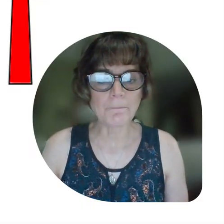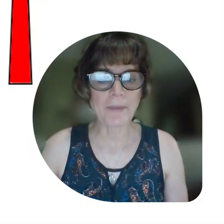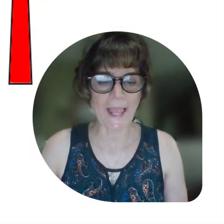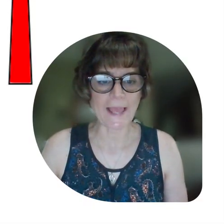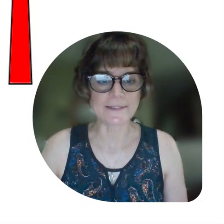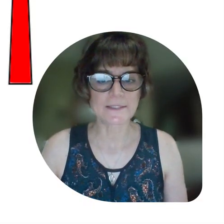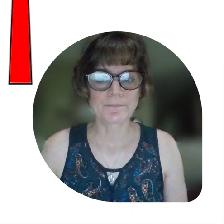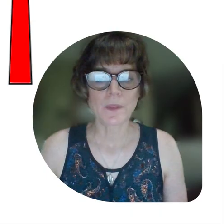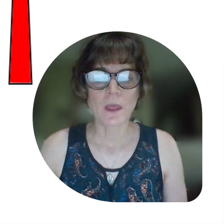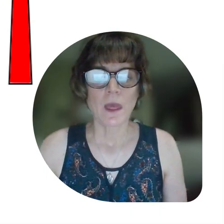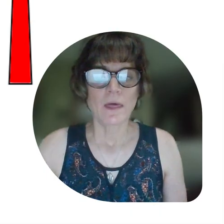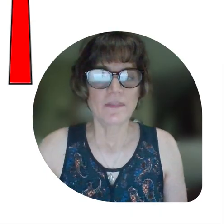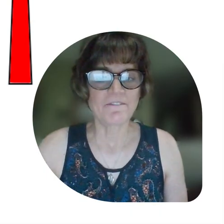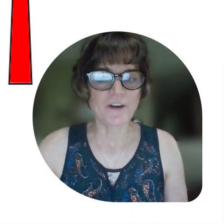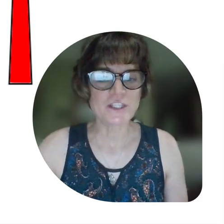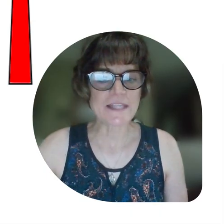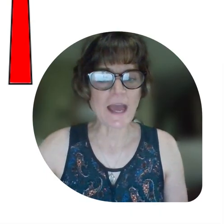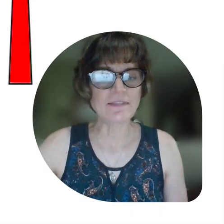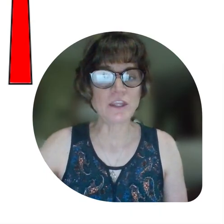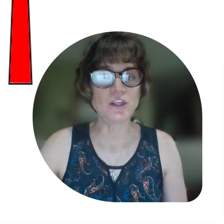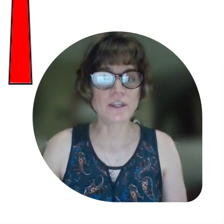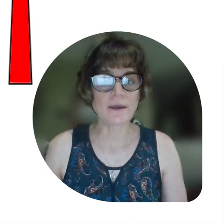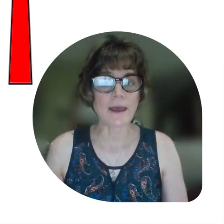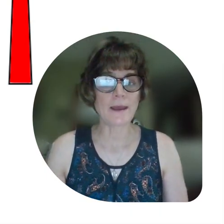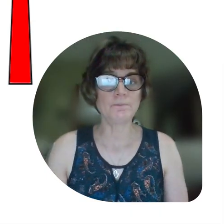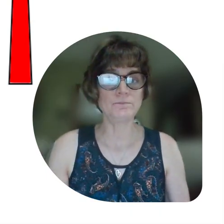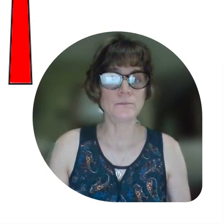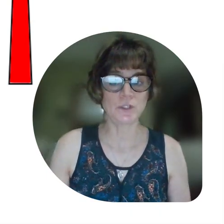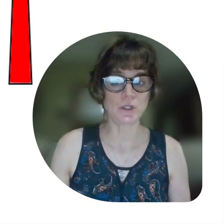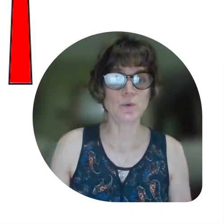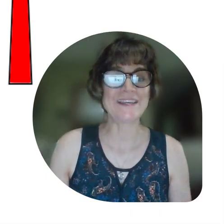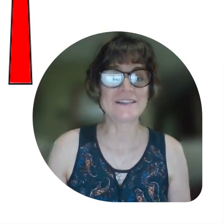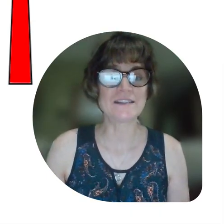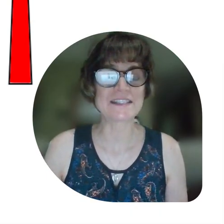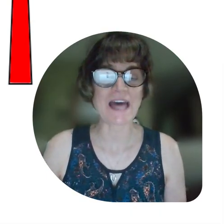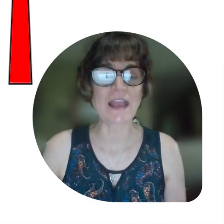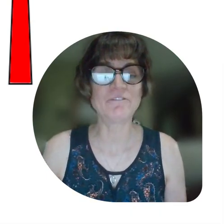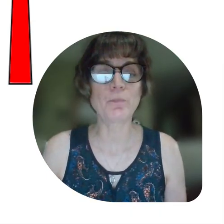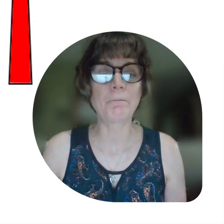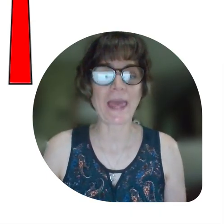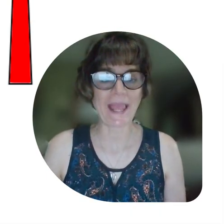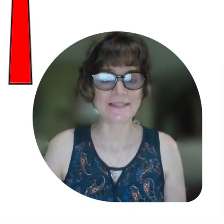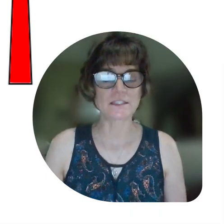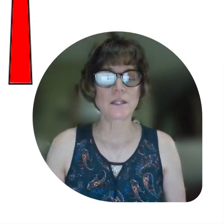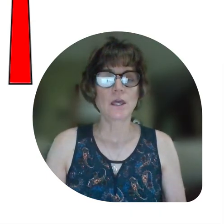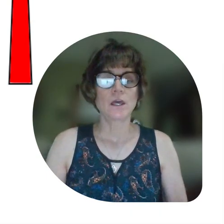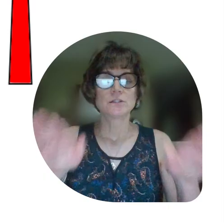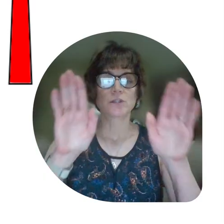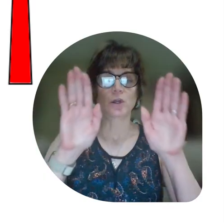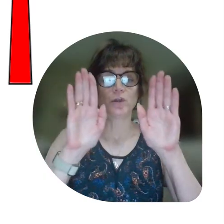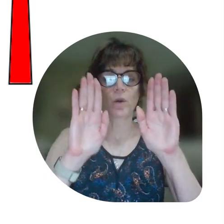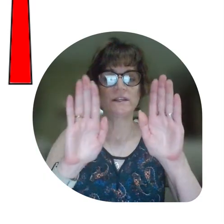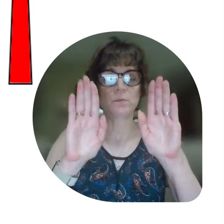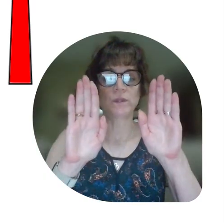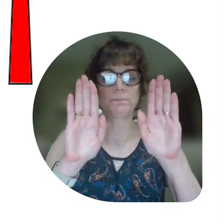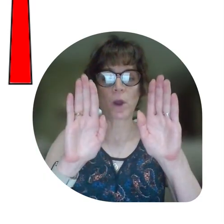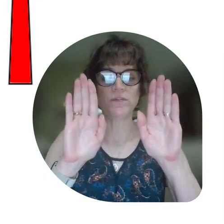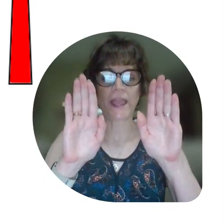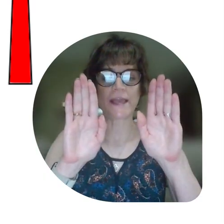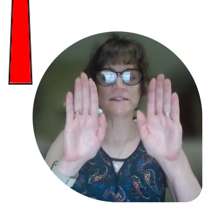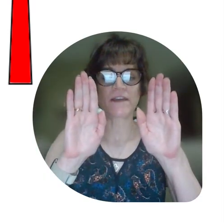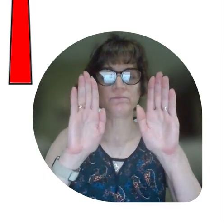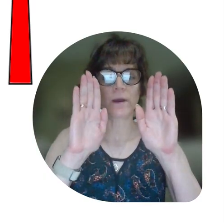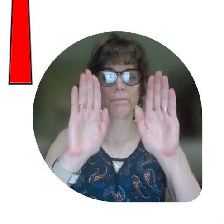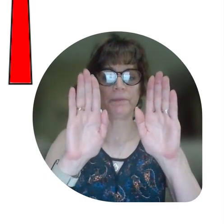Pull up pants. The first sign that you're going to do is the sign for pants. So you're going to, with